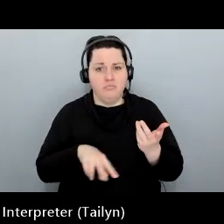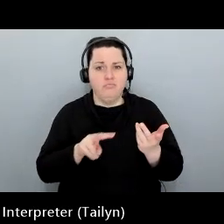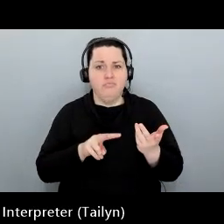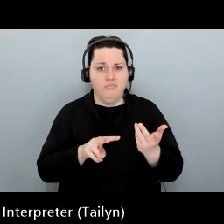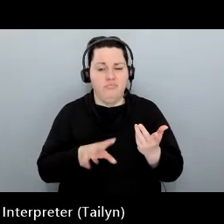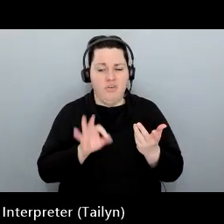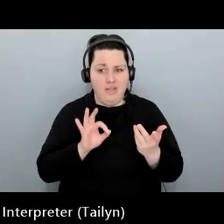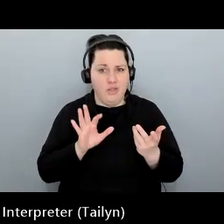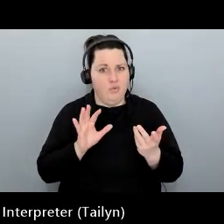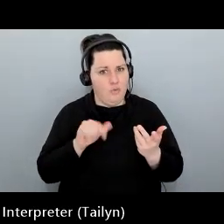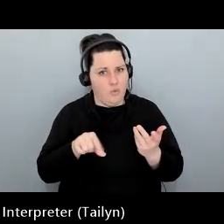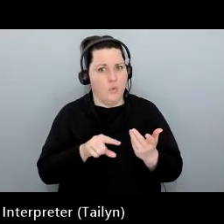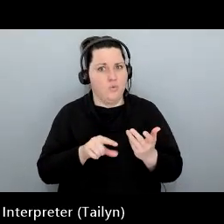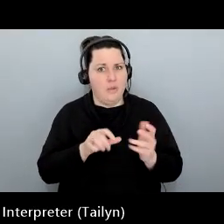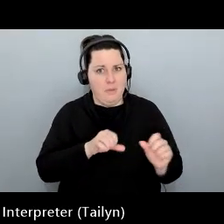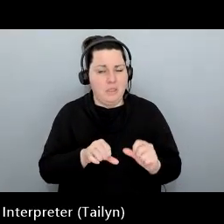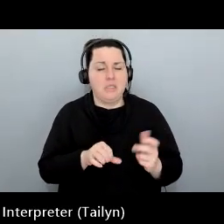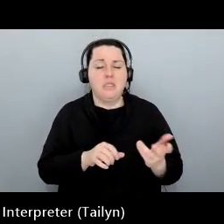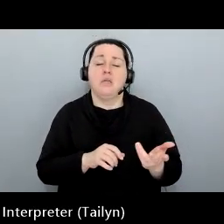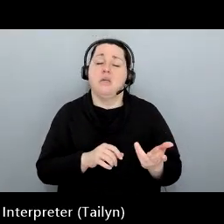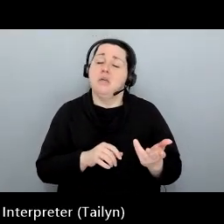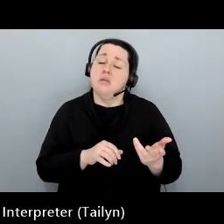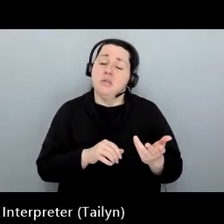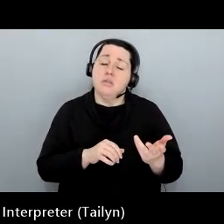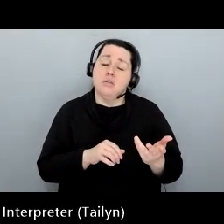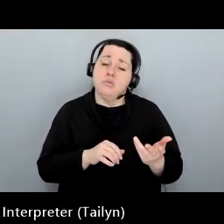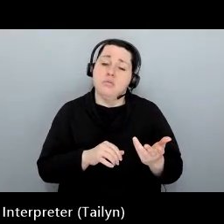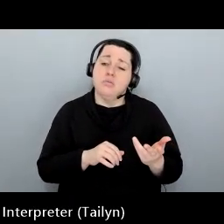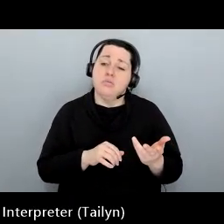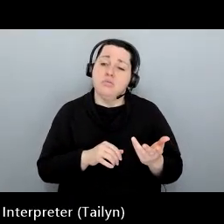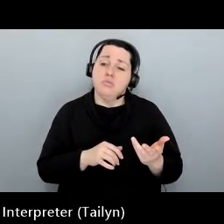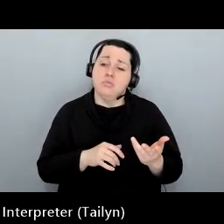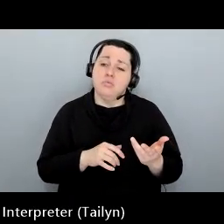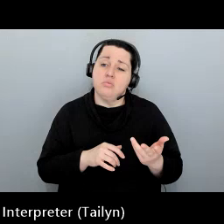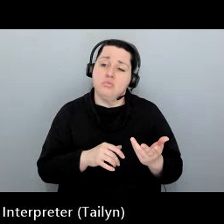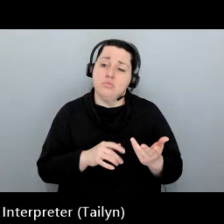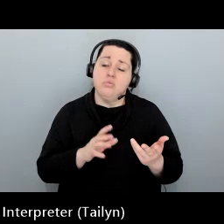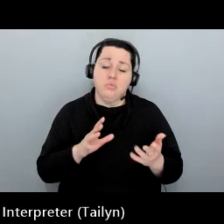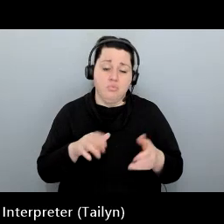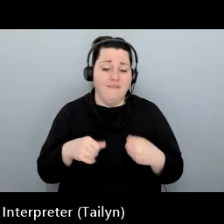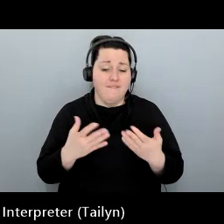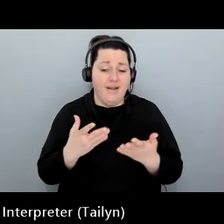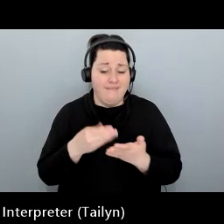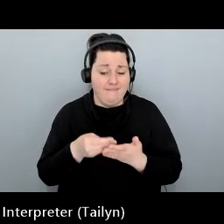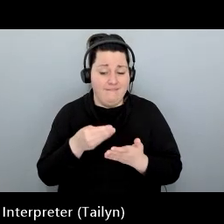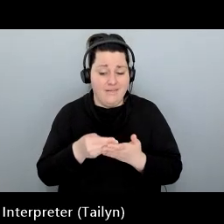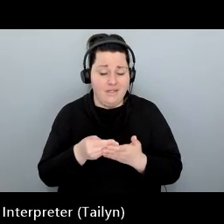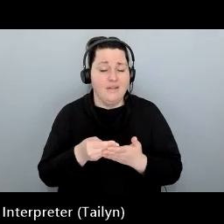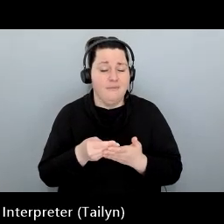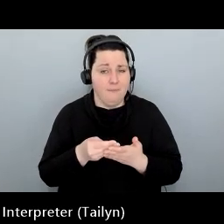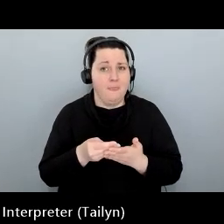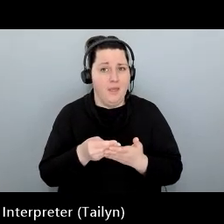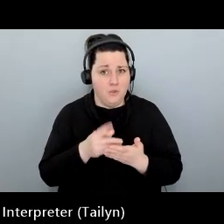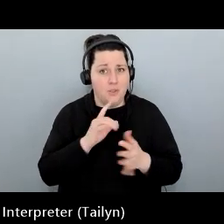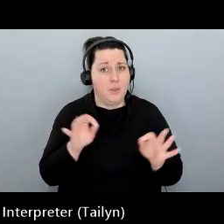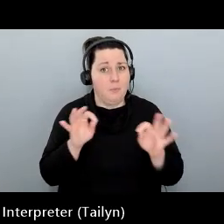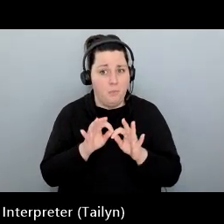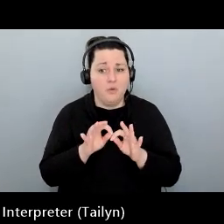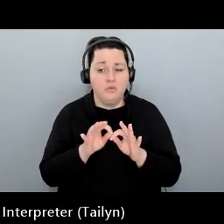Because again, we realize that, you know, giving you, funding, that's a big step, but it's